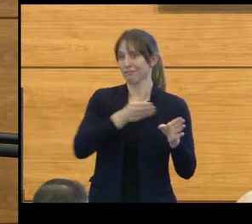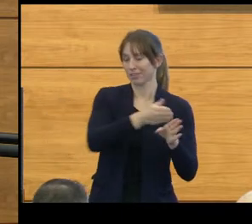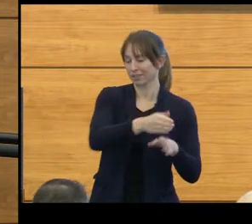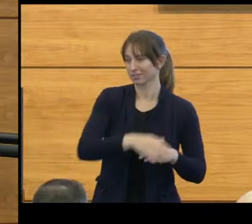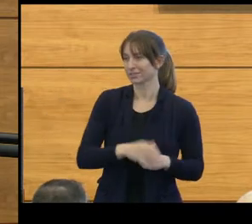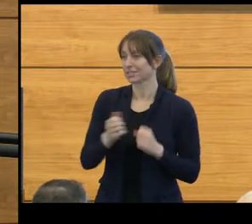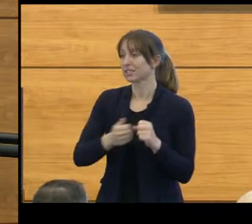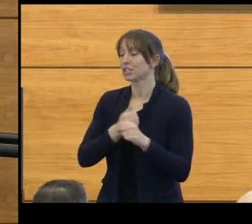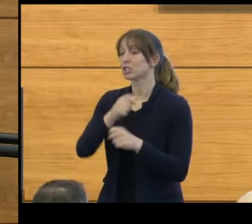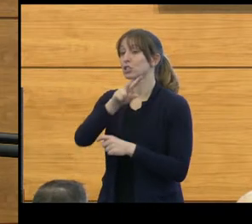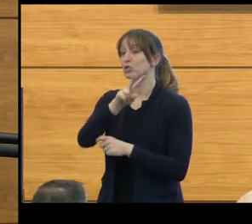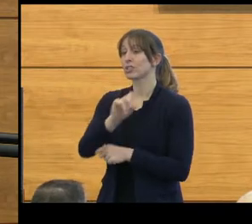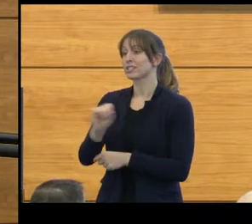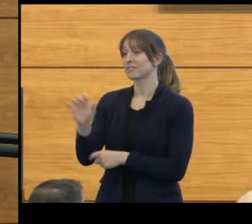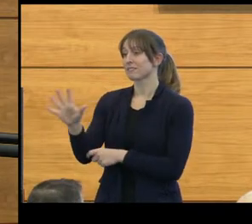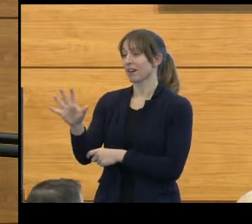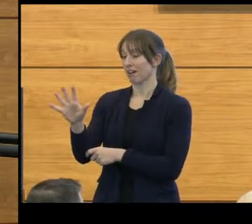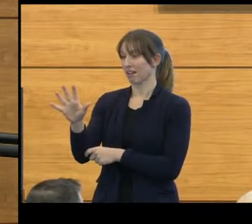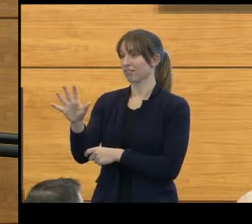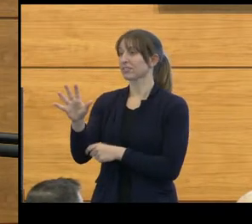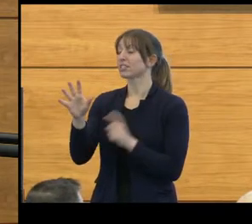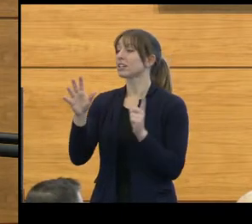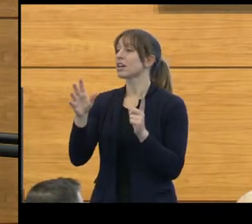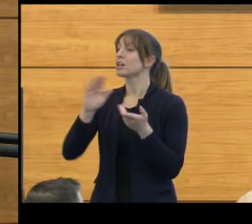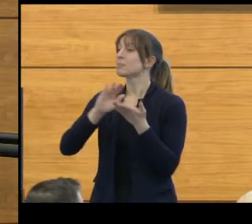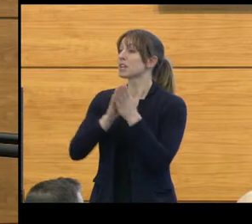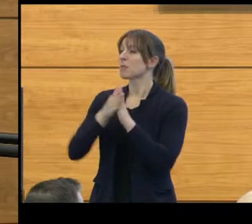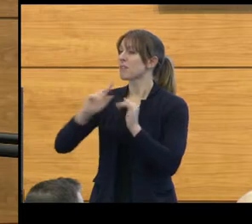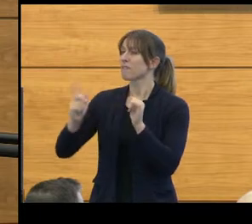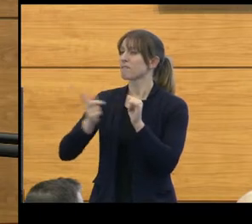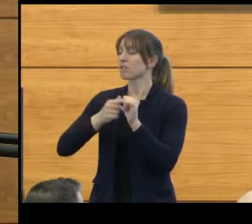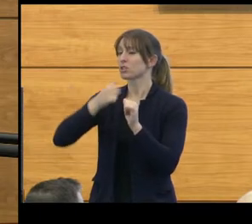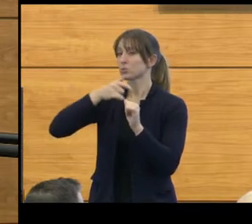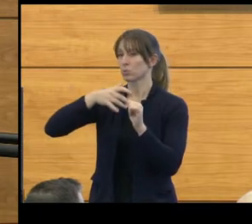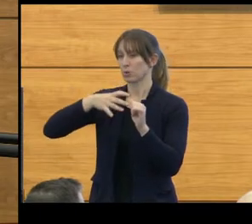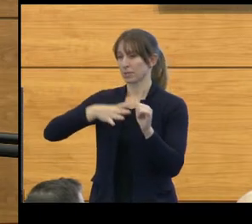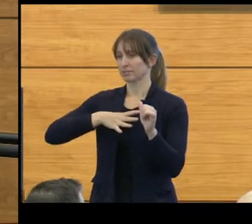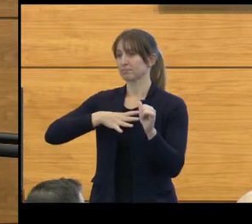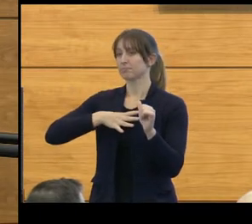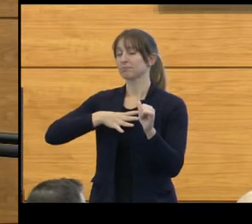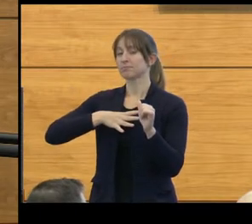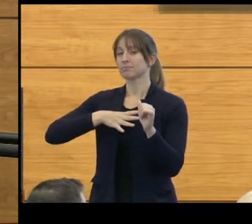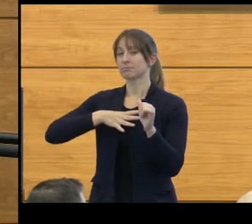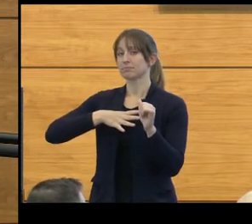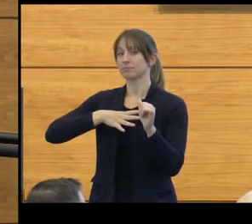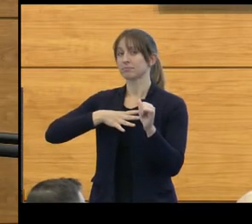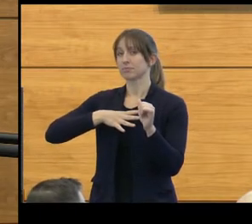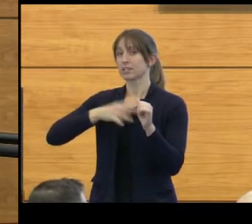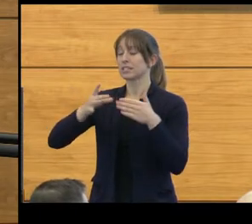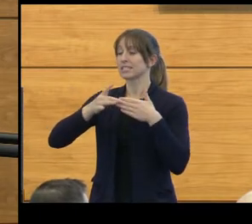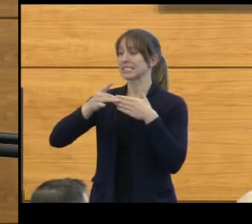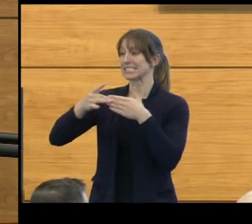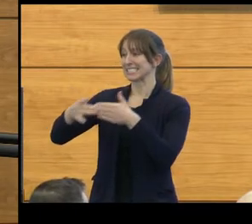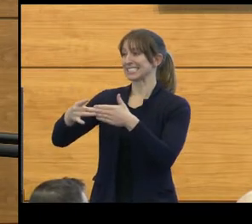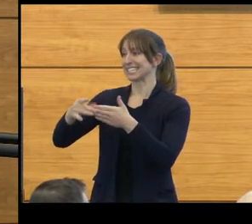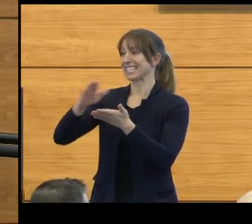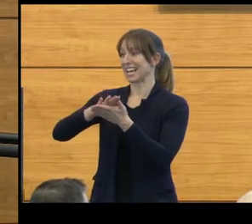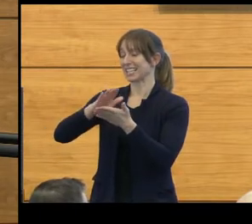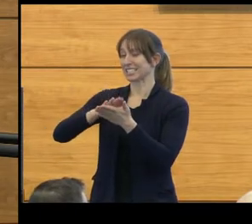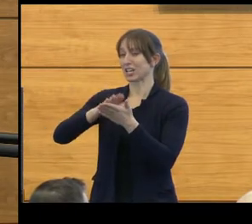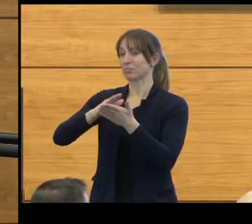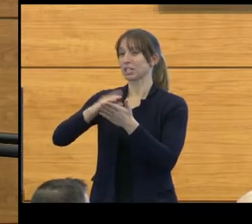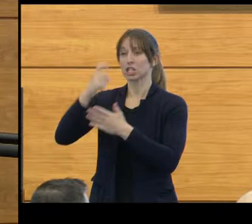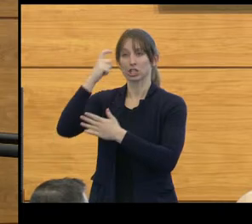2005, Dr. Muresco became the nation's first woman to chair an academic neurosurgical department, which she led